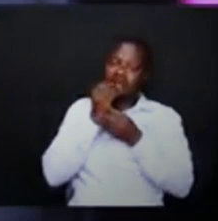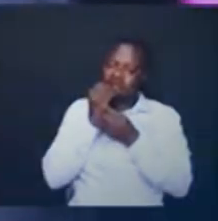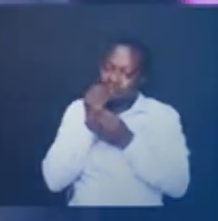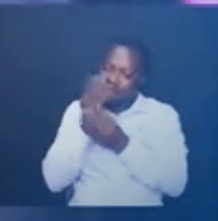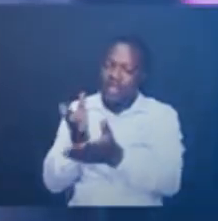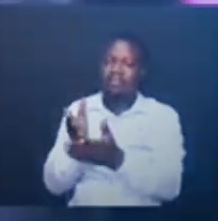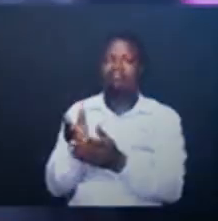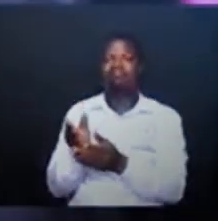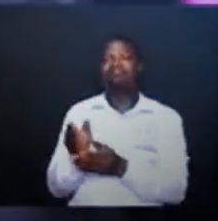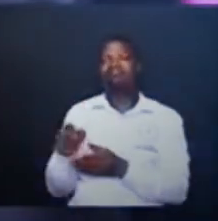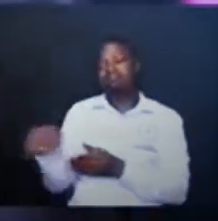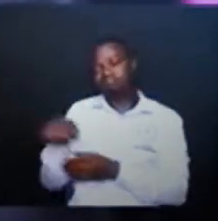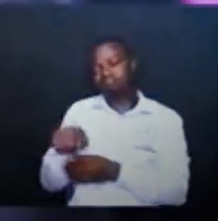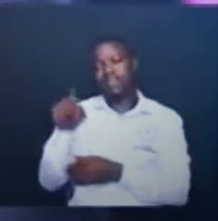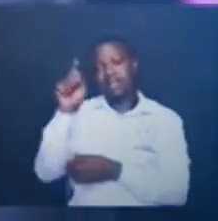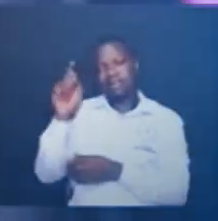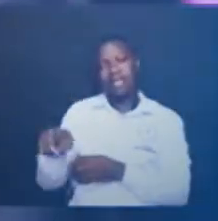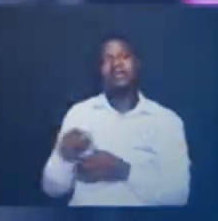decrease.